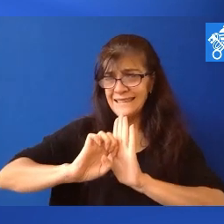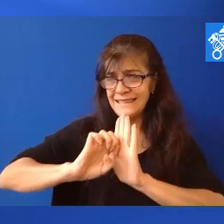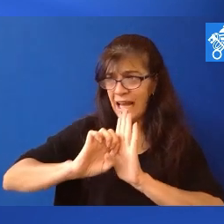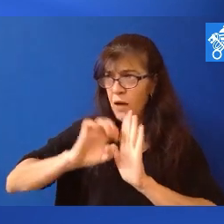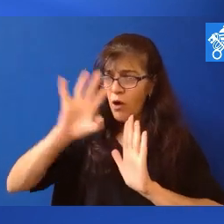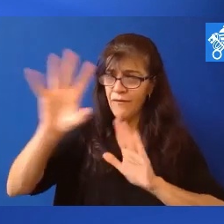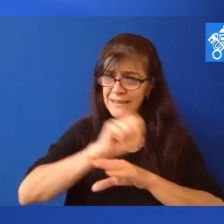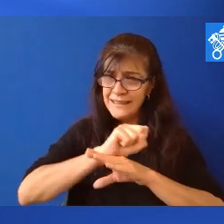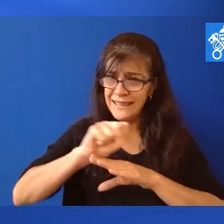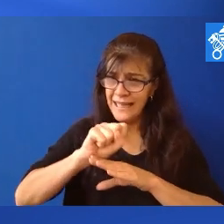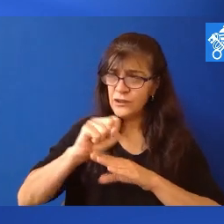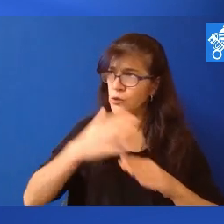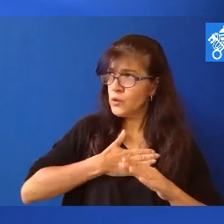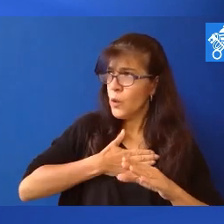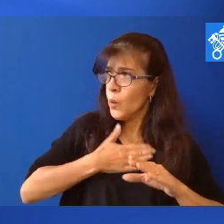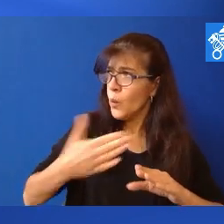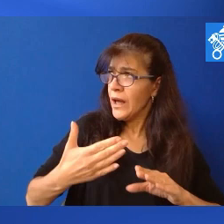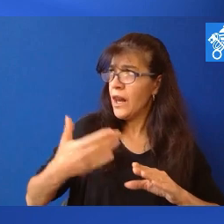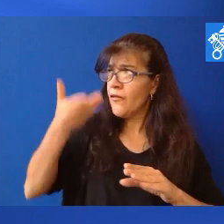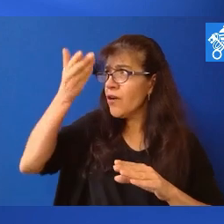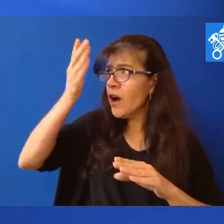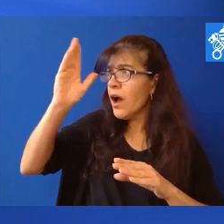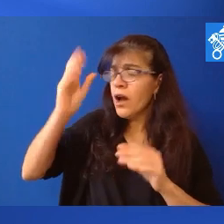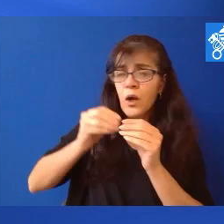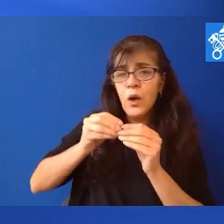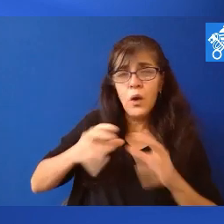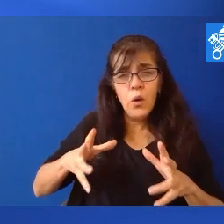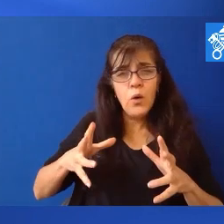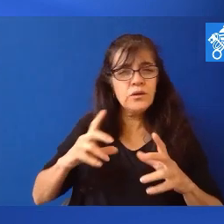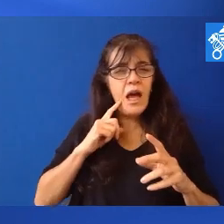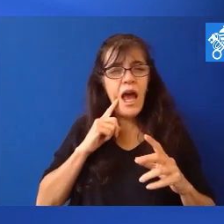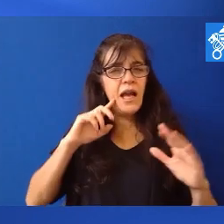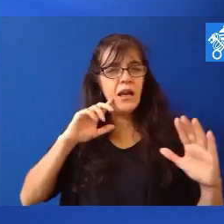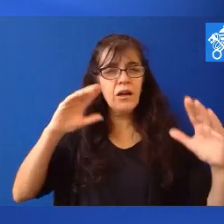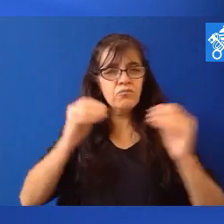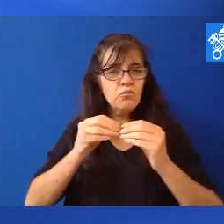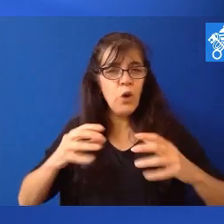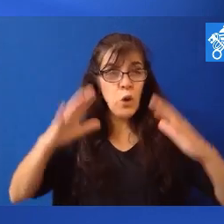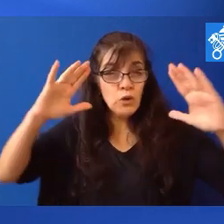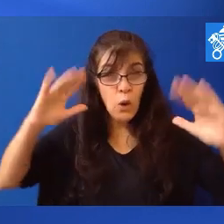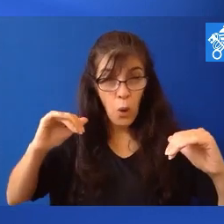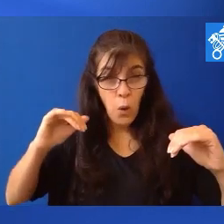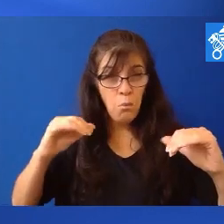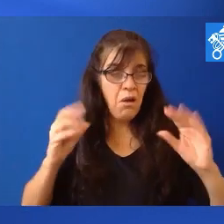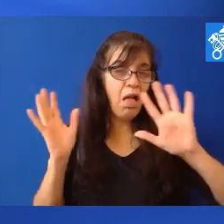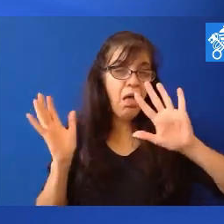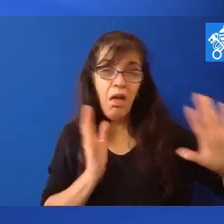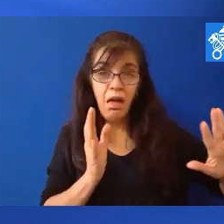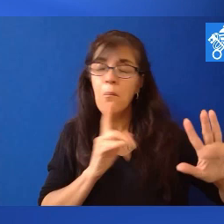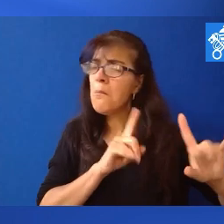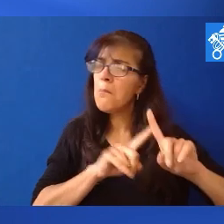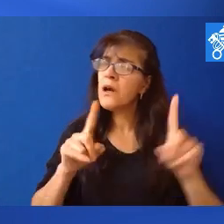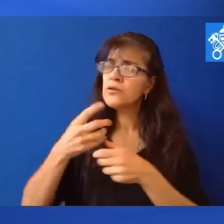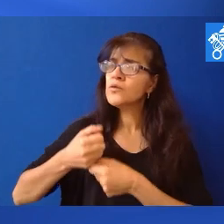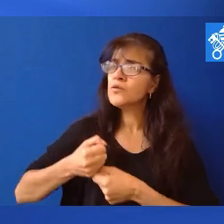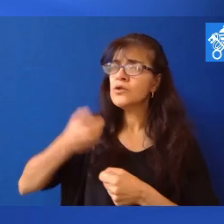to the will of God, we will not lose heart in moments of desolation, and that we will always know how to trust in